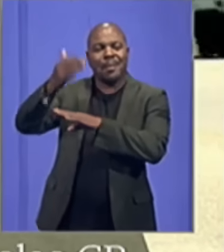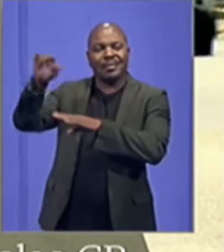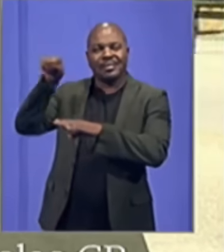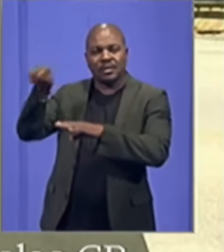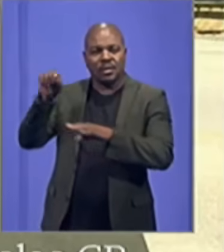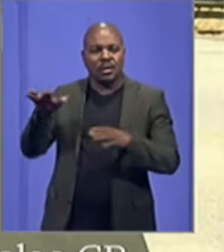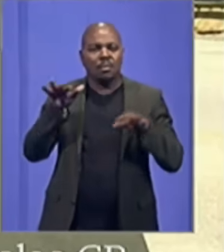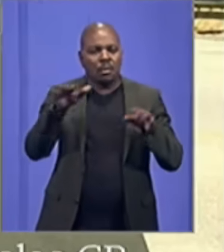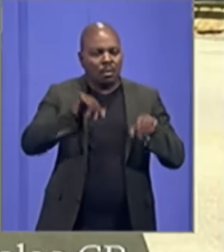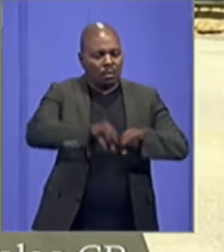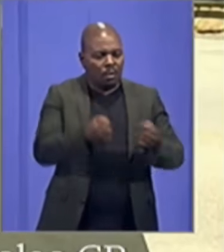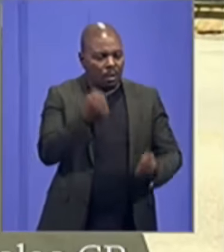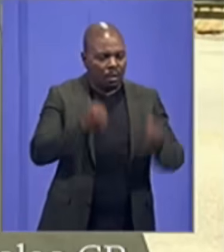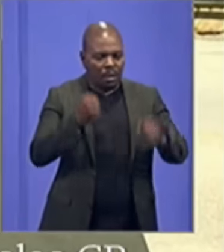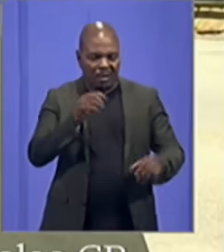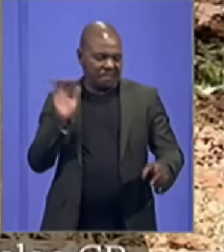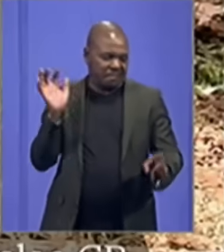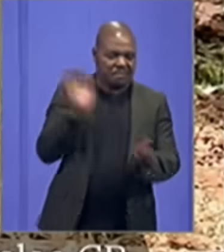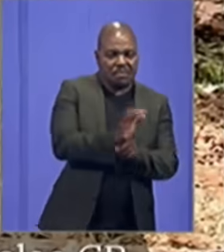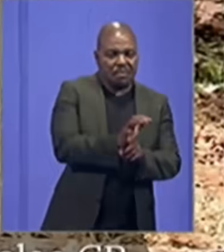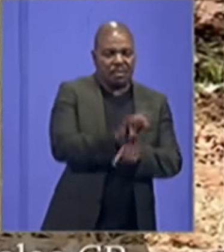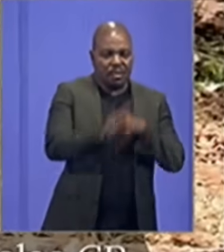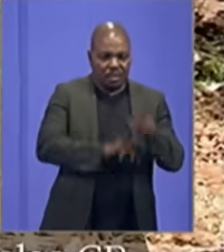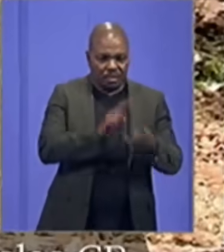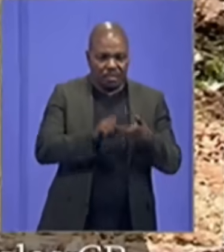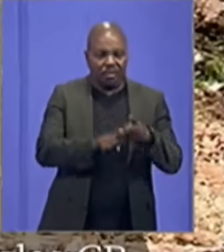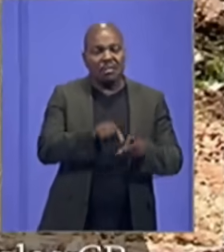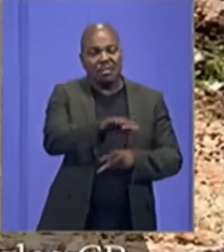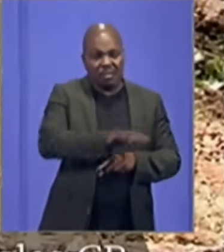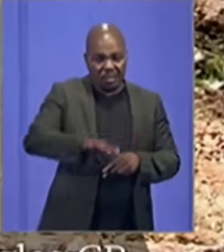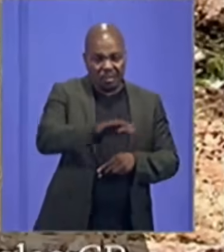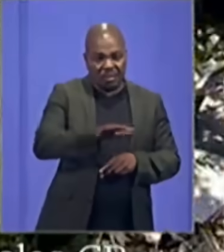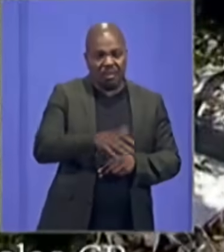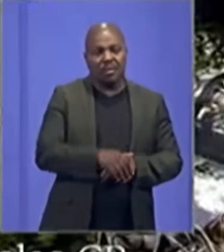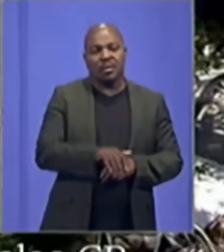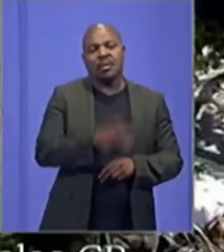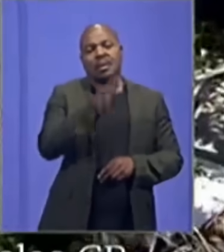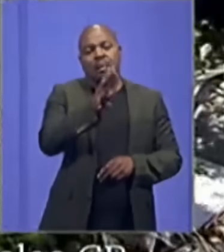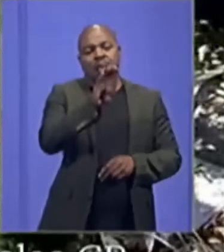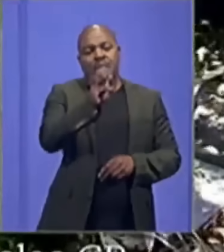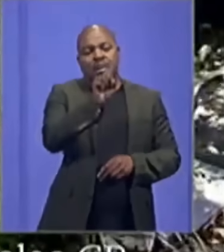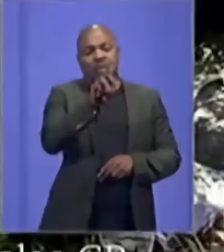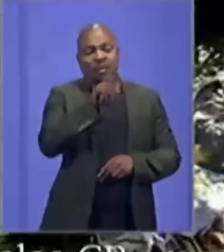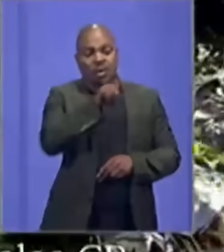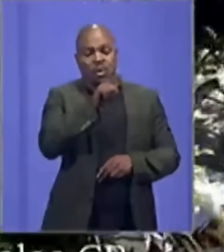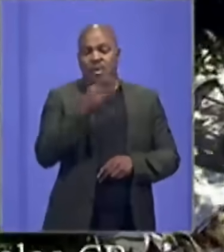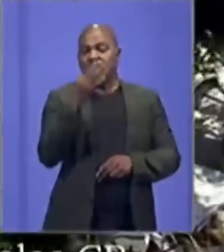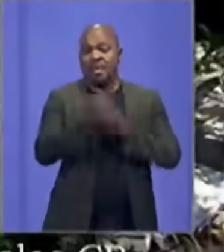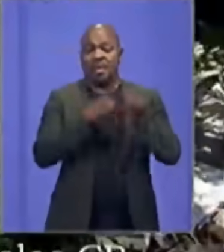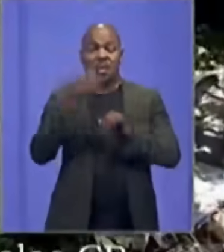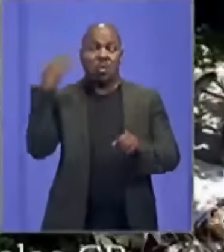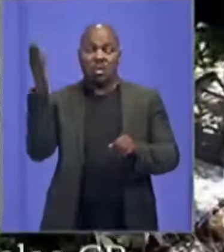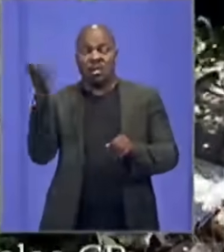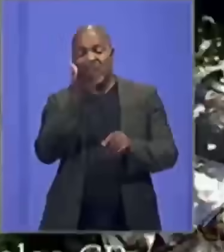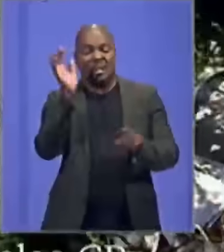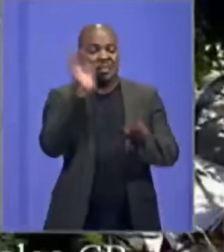kgorogele bao ba senyegelwang ke dijanaga fano. Ralebelo yo itsegeng Nick Bester ona tlhaselwa dingwaga di le tharo tse di